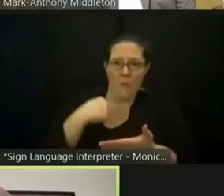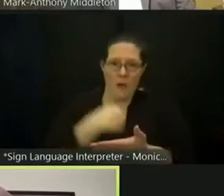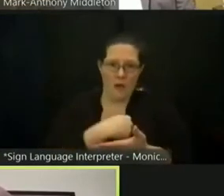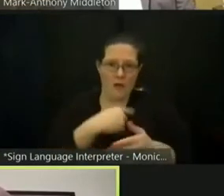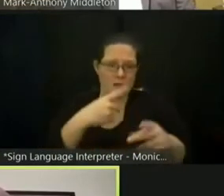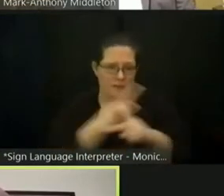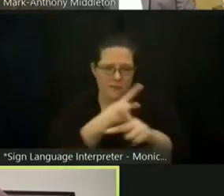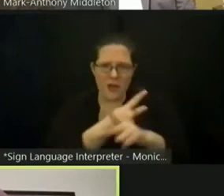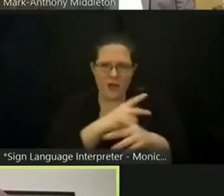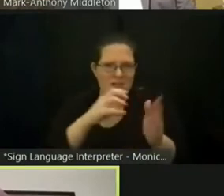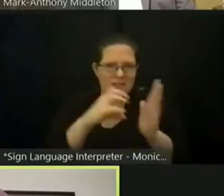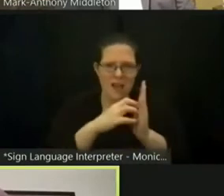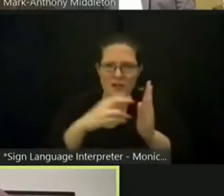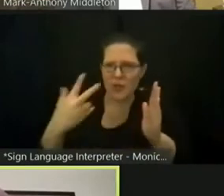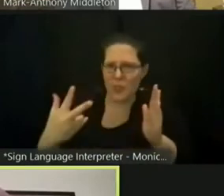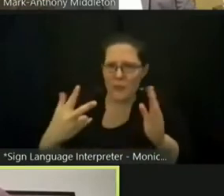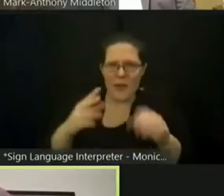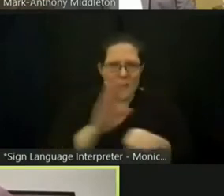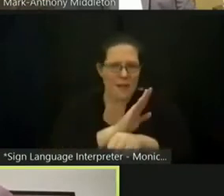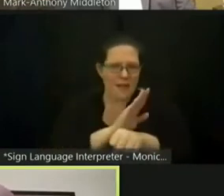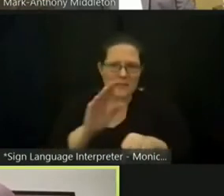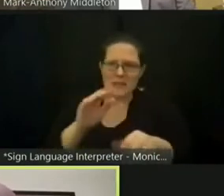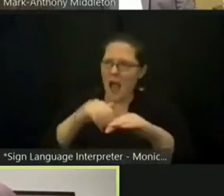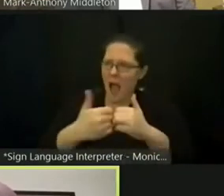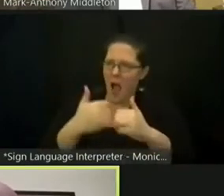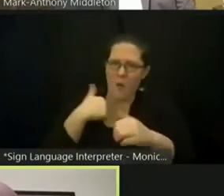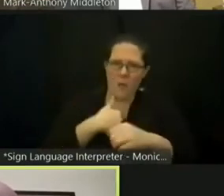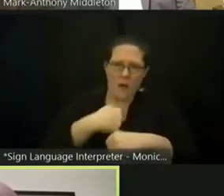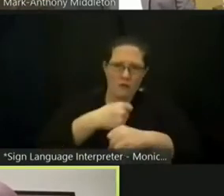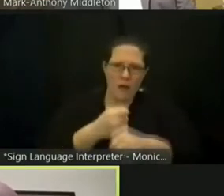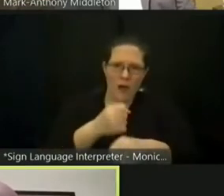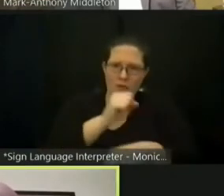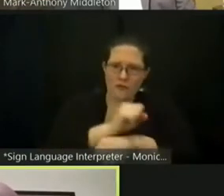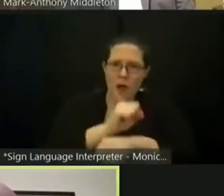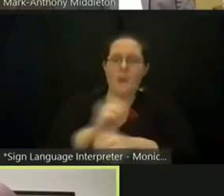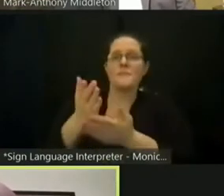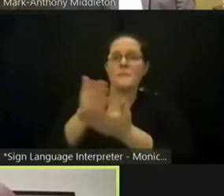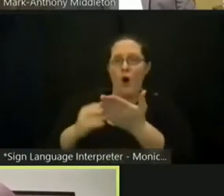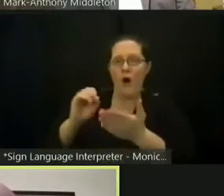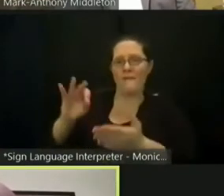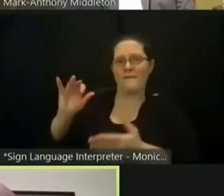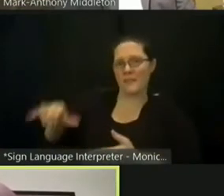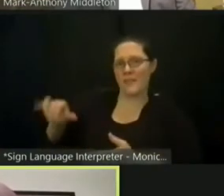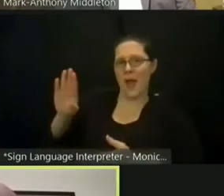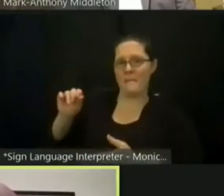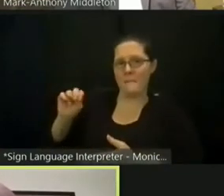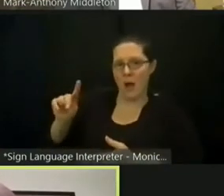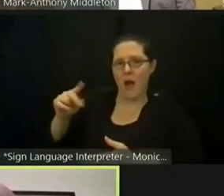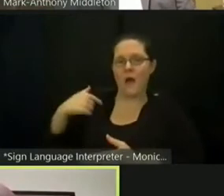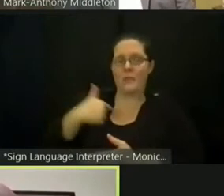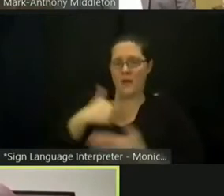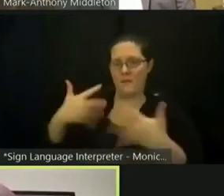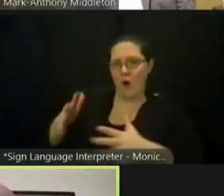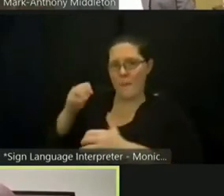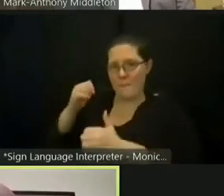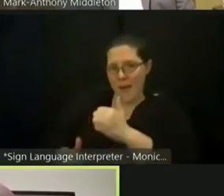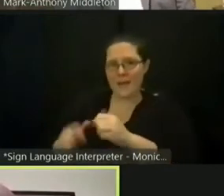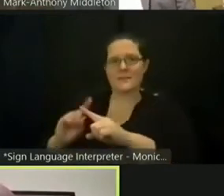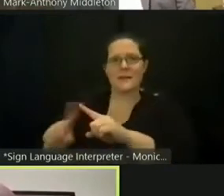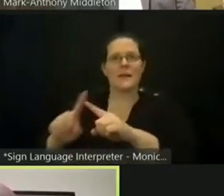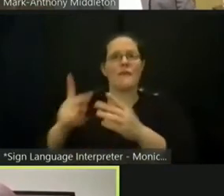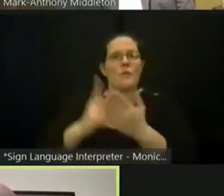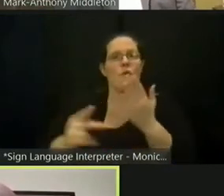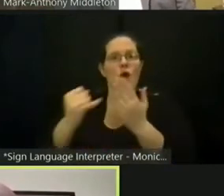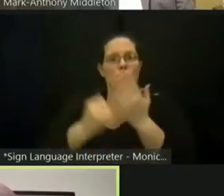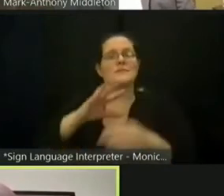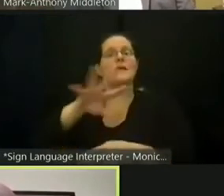3 jobs as part of the bond that has been passed and the projects that we have moving forward. That includes the projects